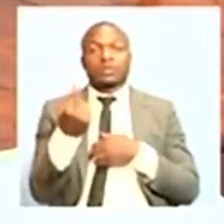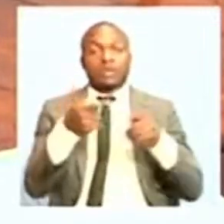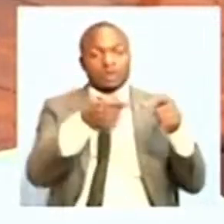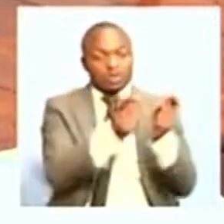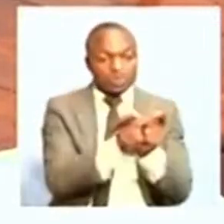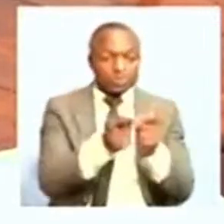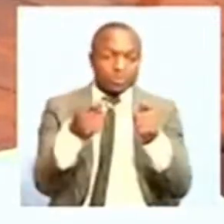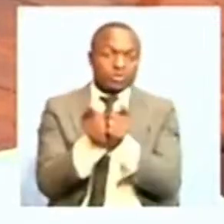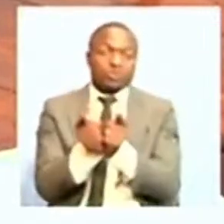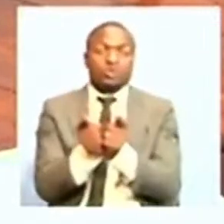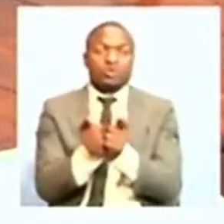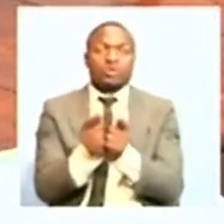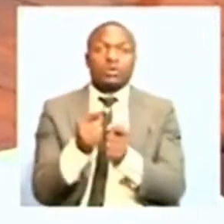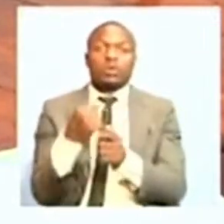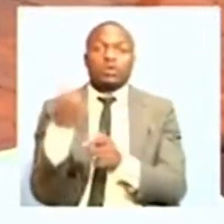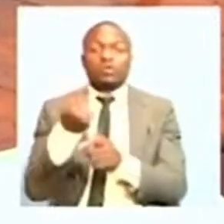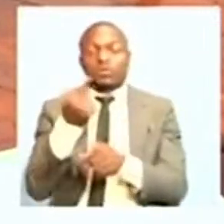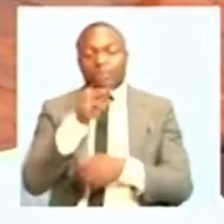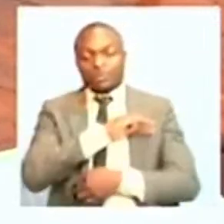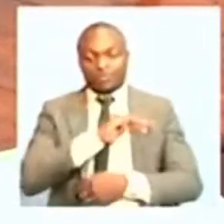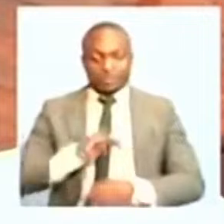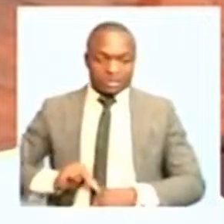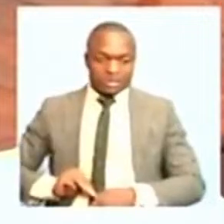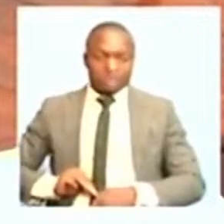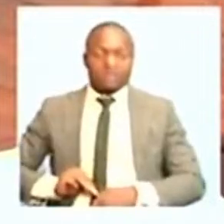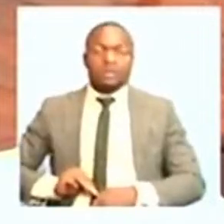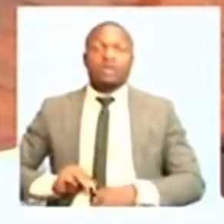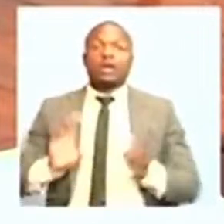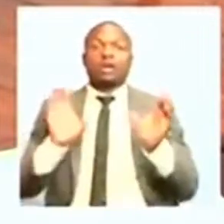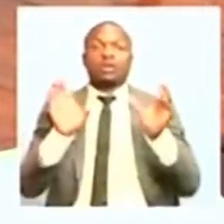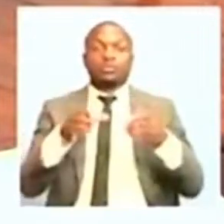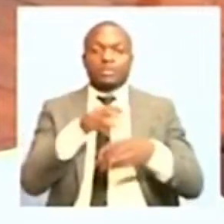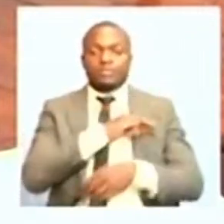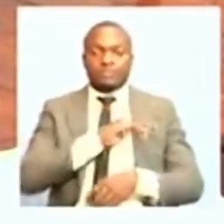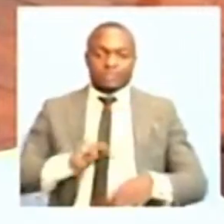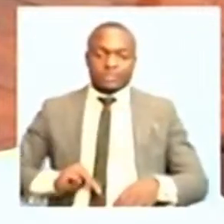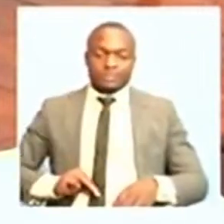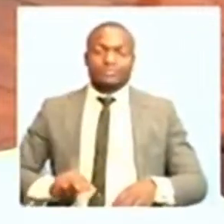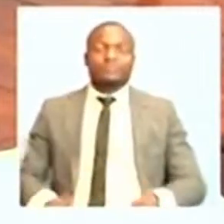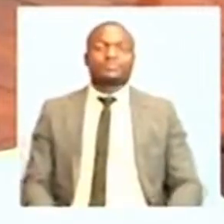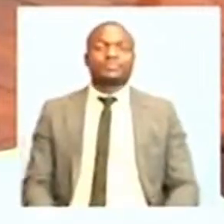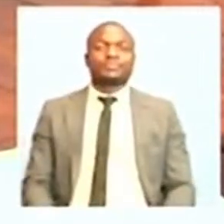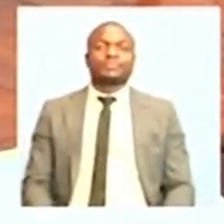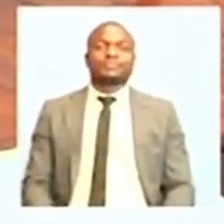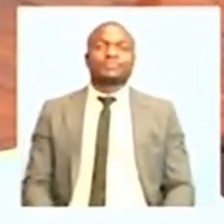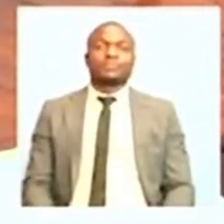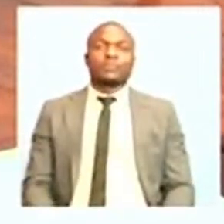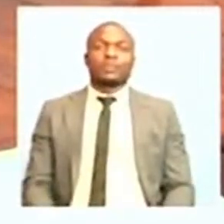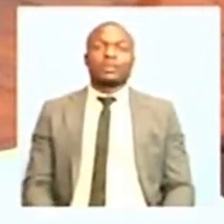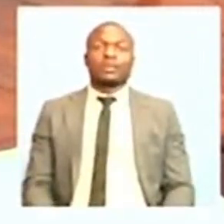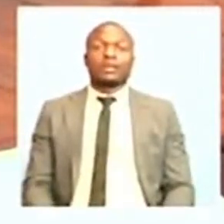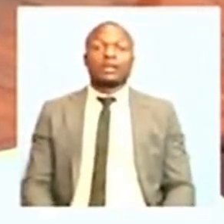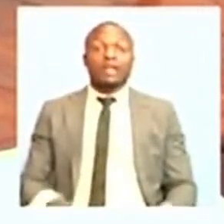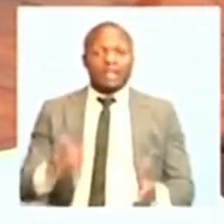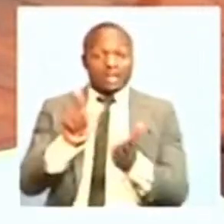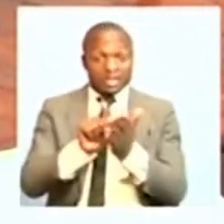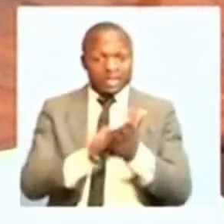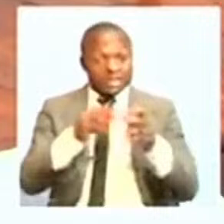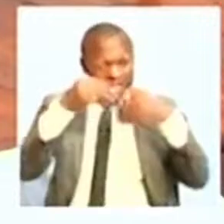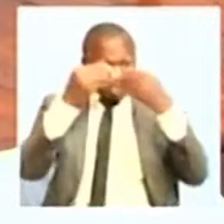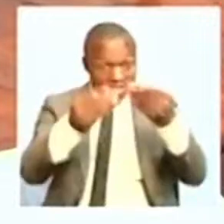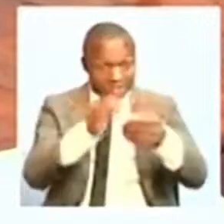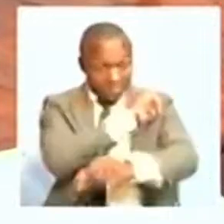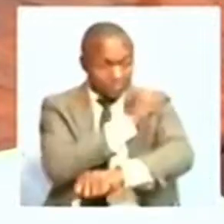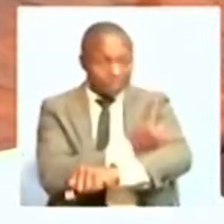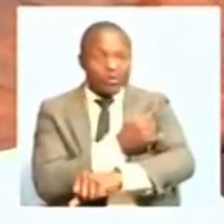of where it says only to members and the committee members? Where it says the current law grants immunity